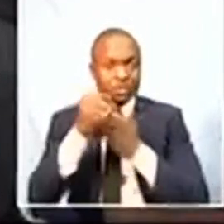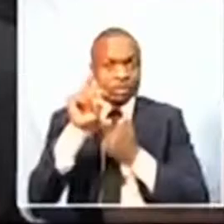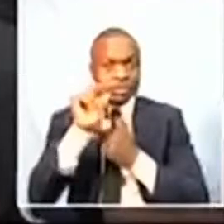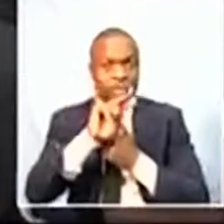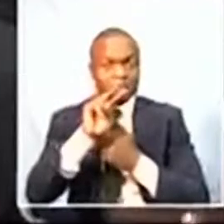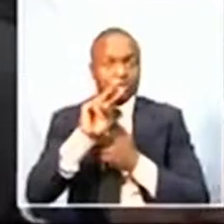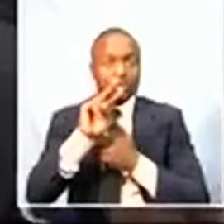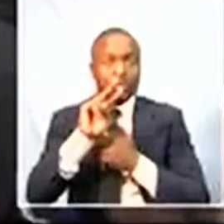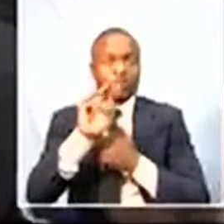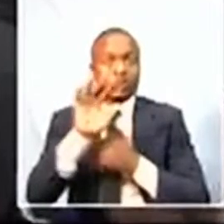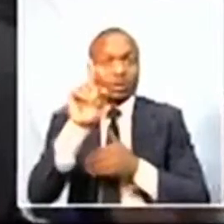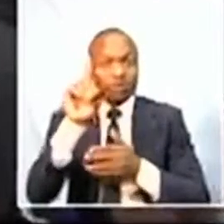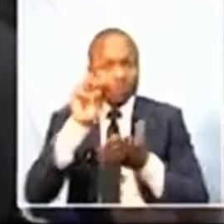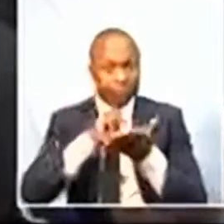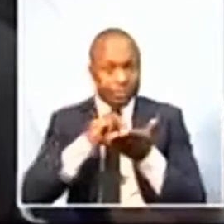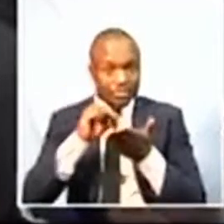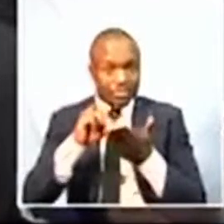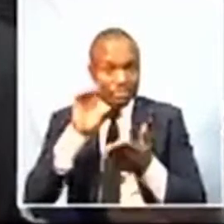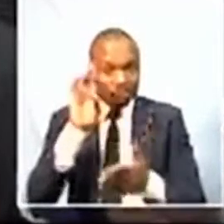totaling